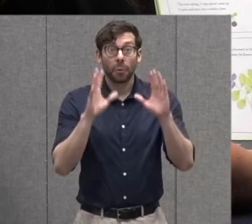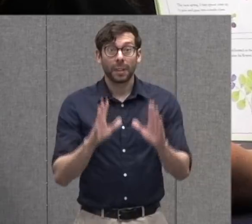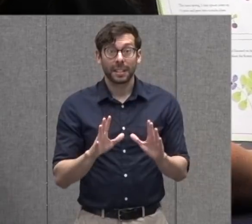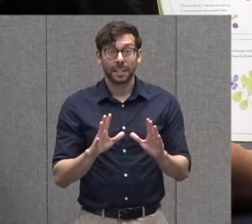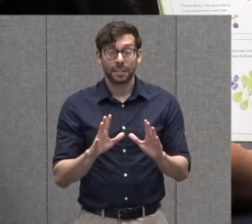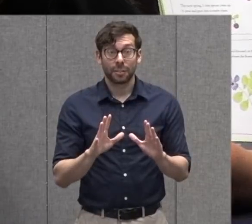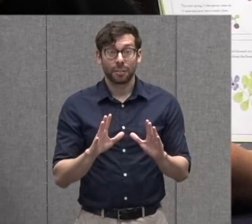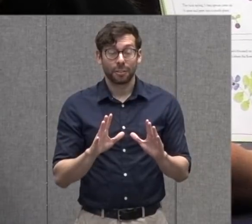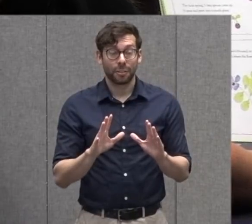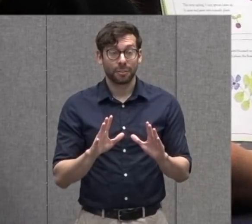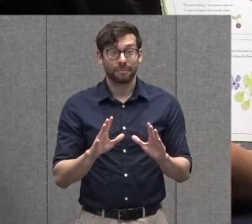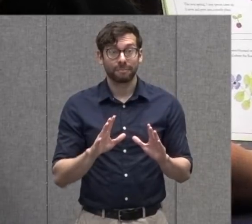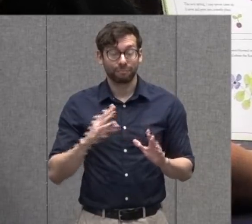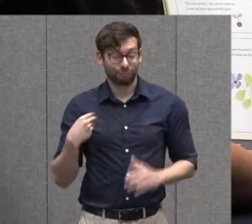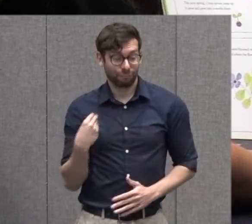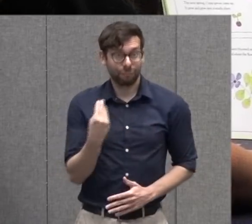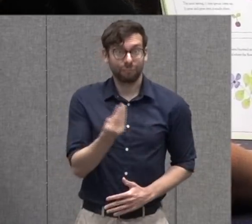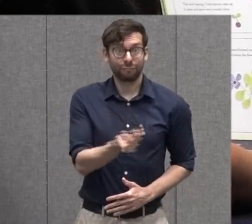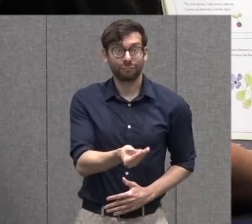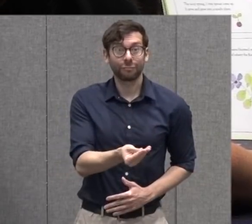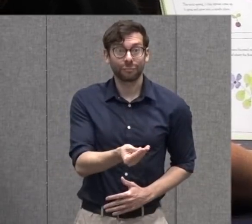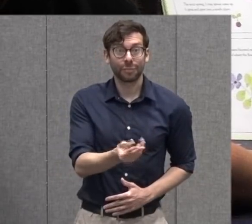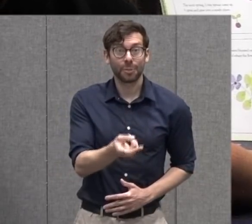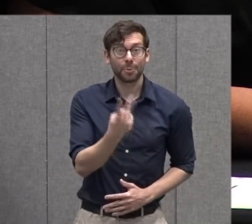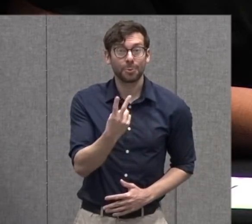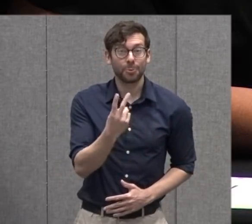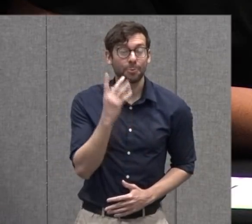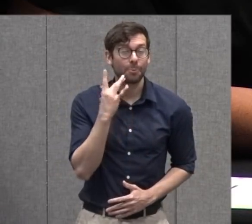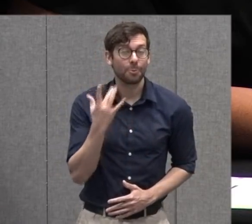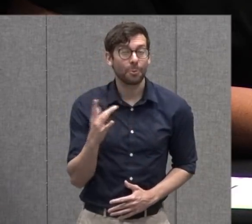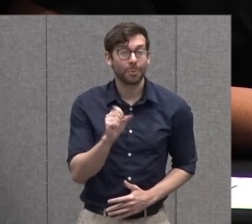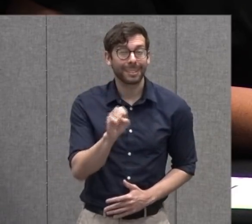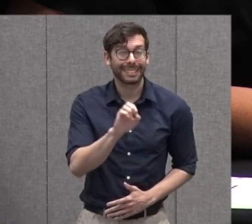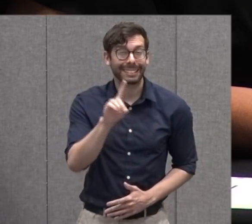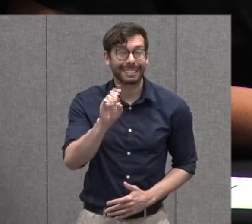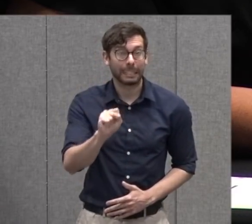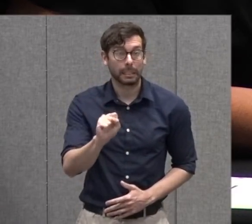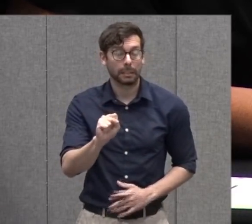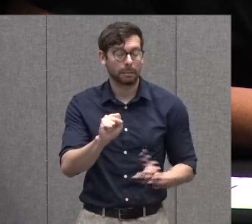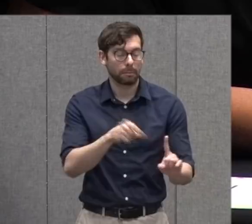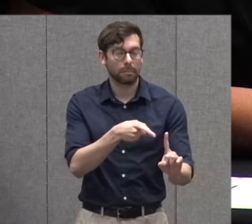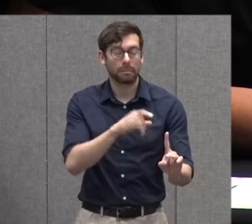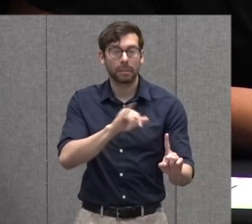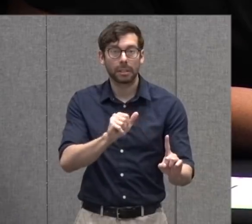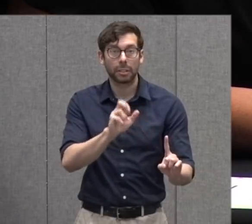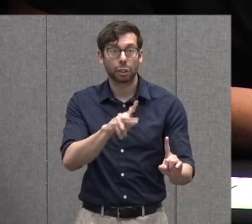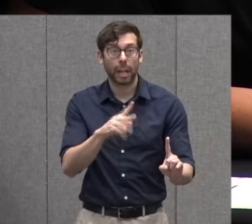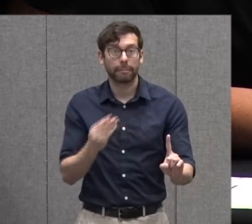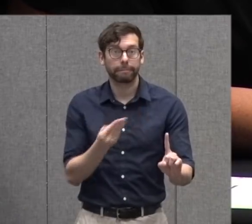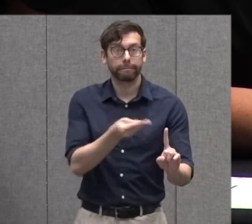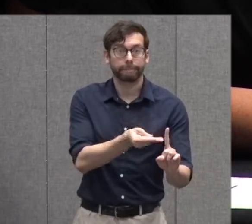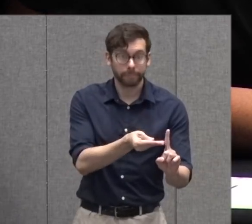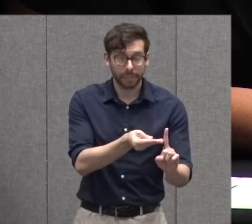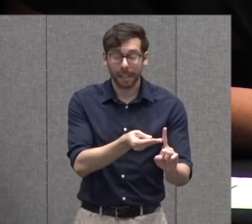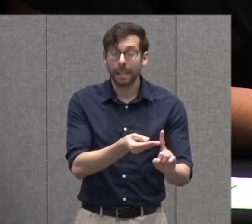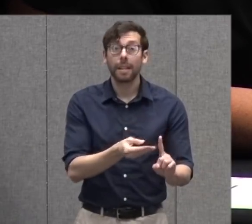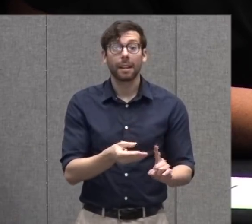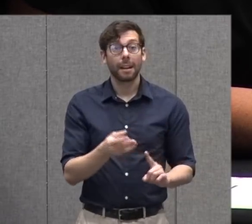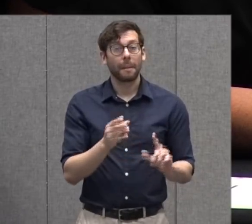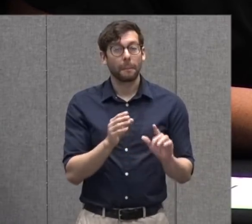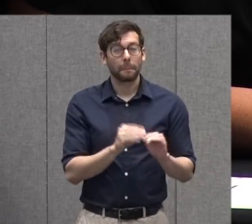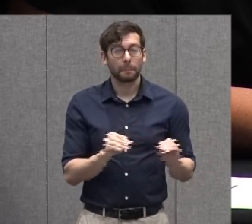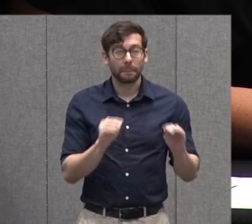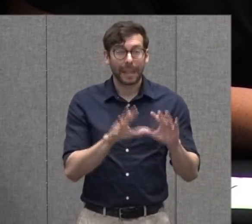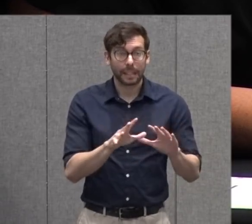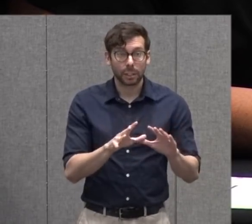2 golden seeds. These are magic, he said. Bake 1 seed in the oven until it is red, and then